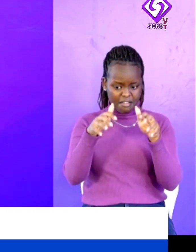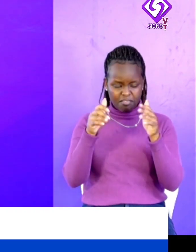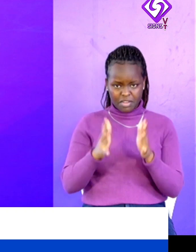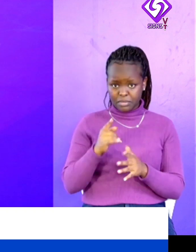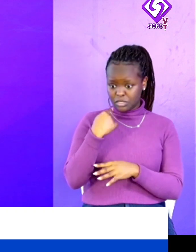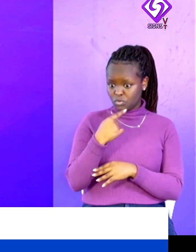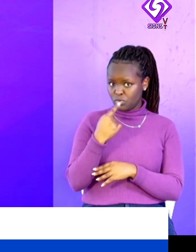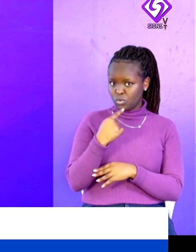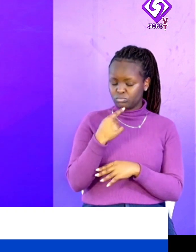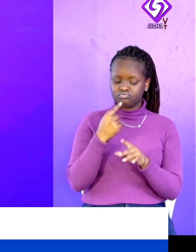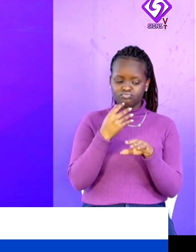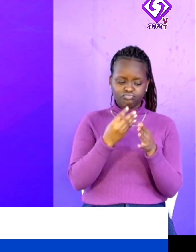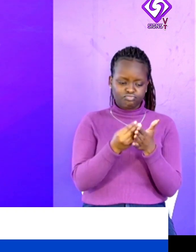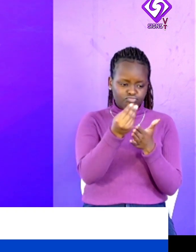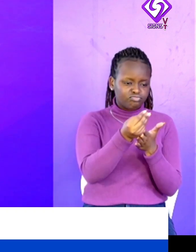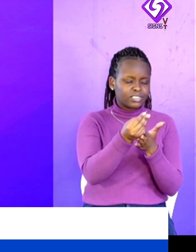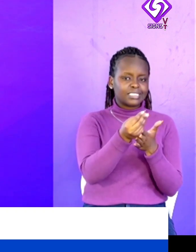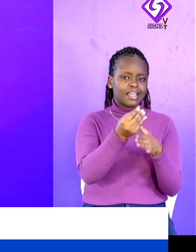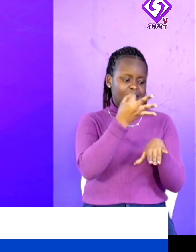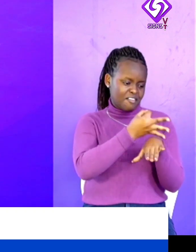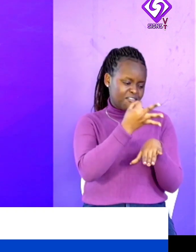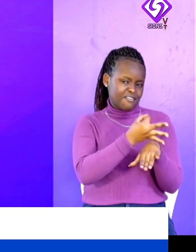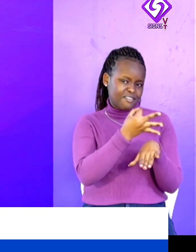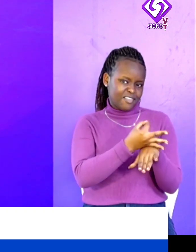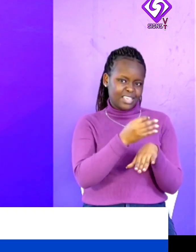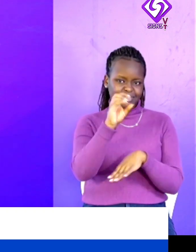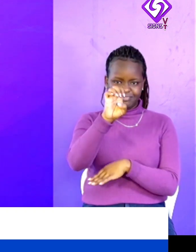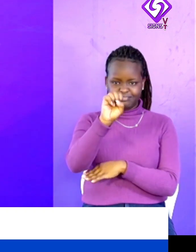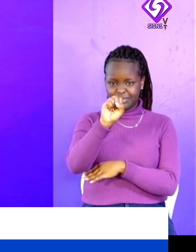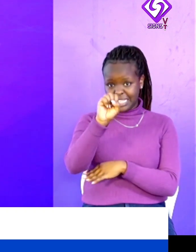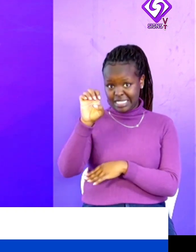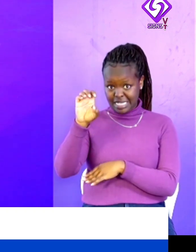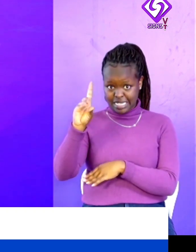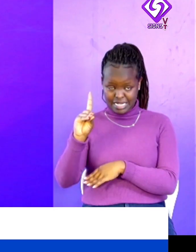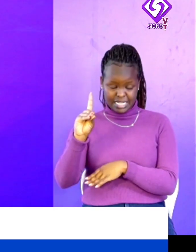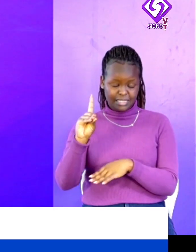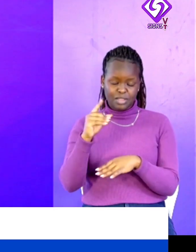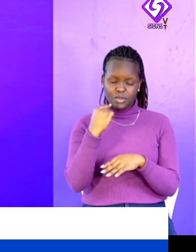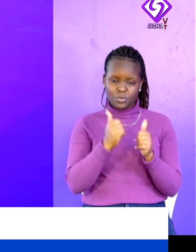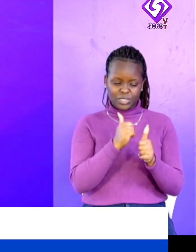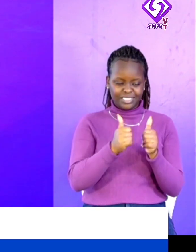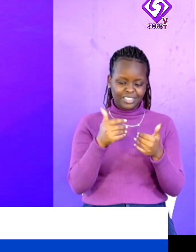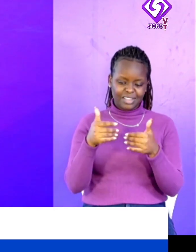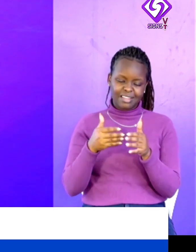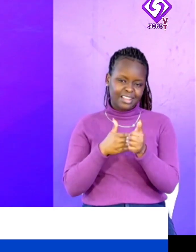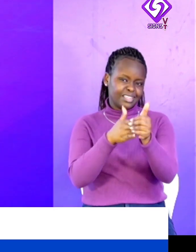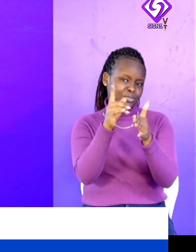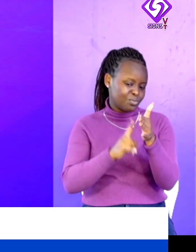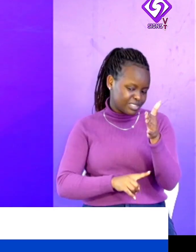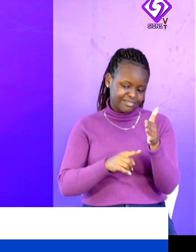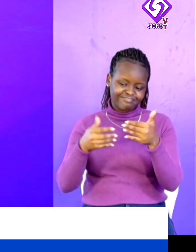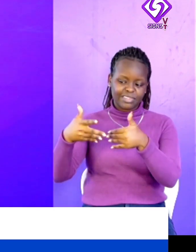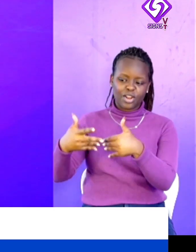fake seeds, which often result in poor yields and significant financial losses. The Kenya Plant